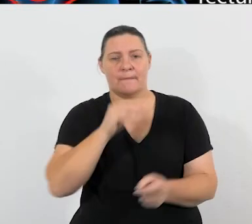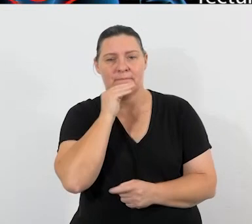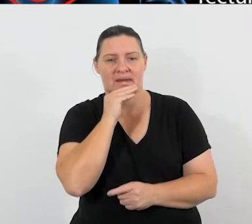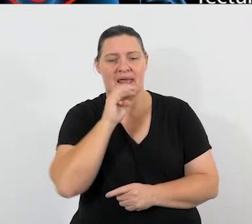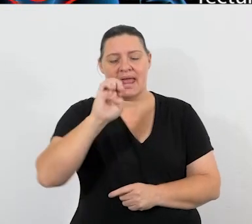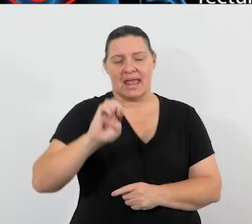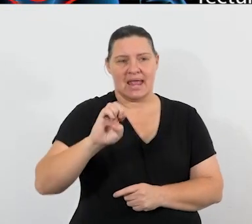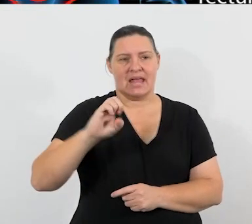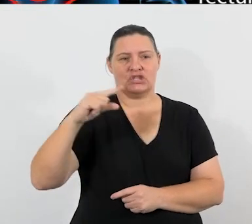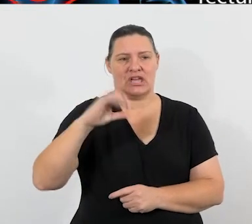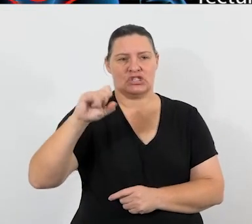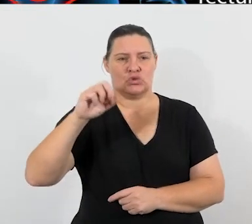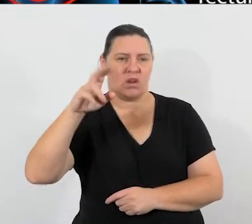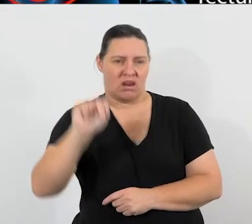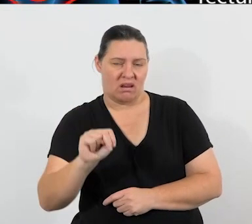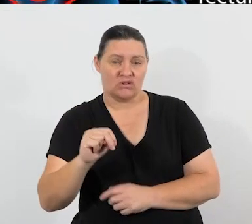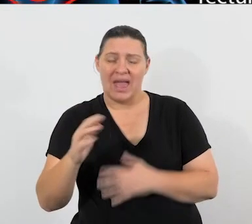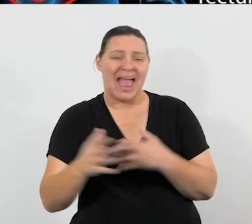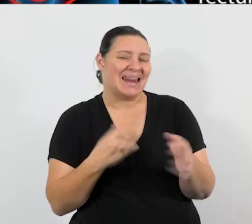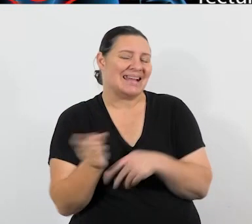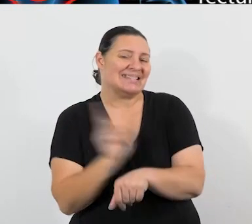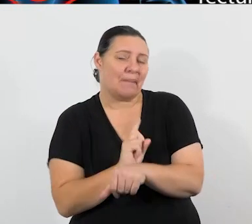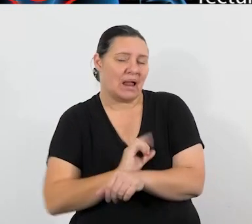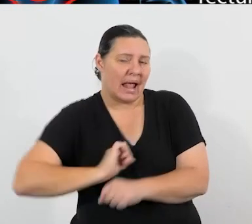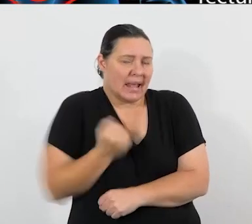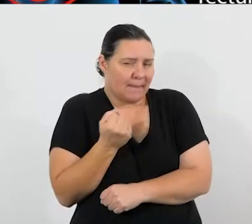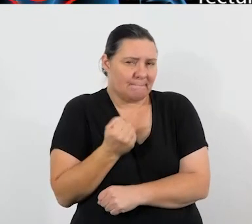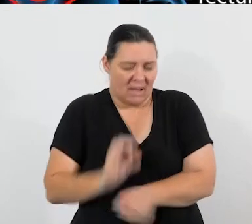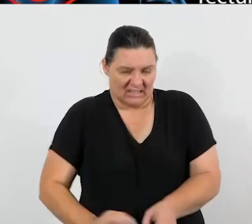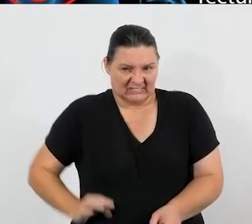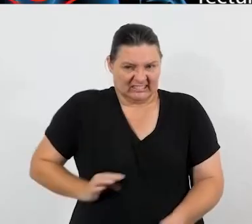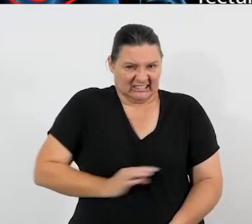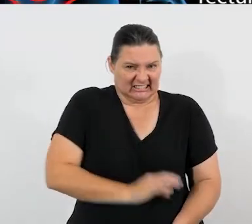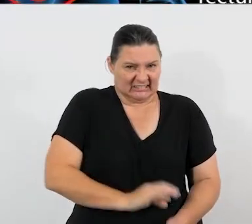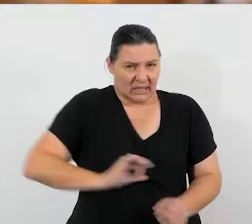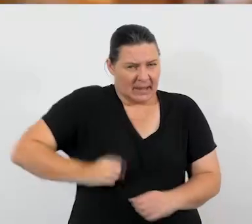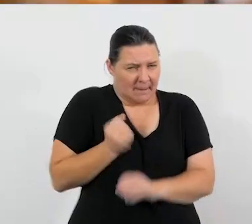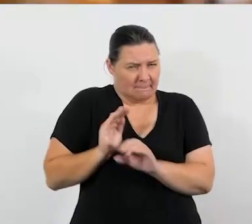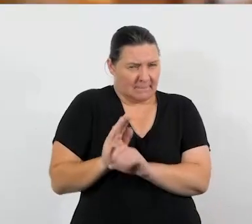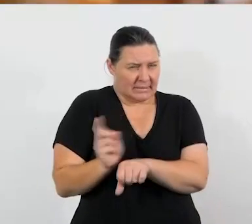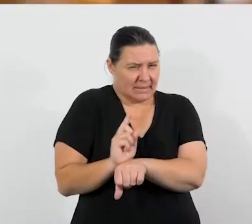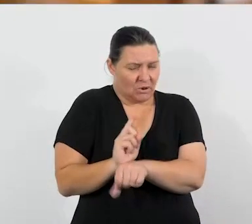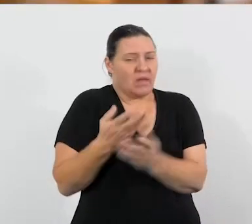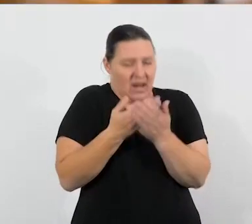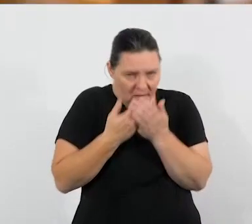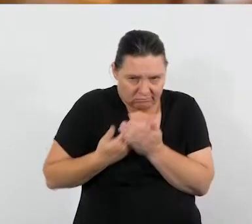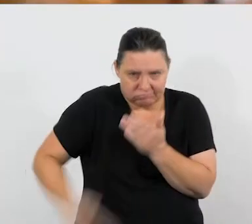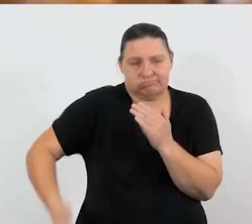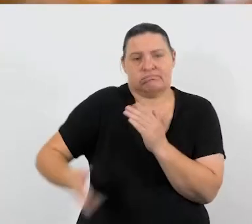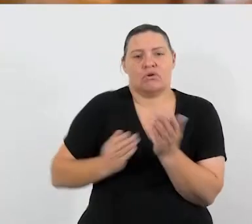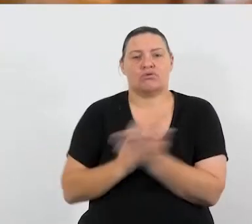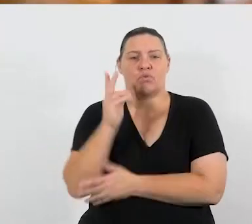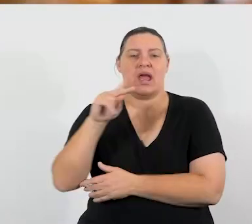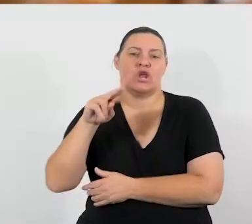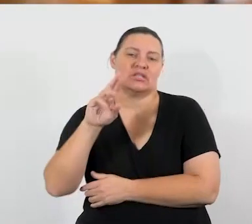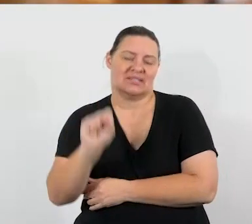called egestion. So everything that was temporarily stored in the large intestines is then passed out through